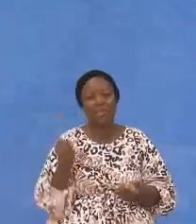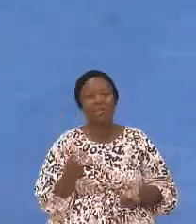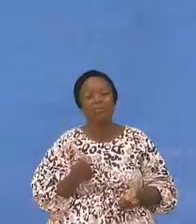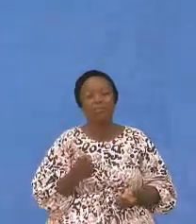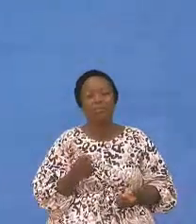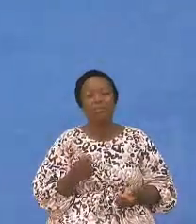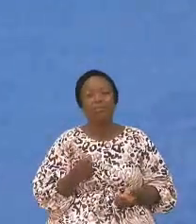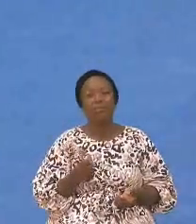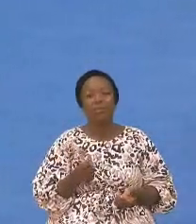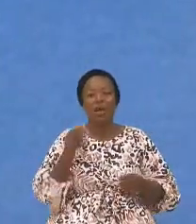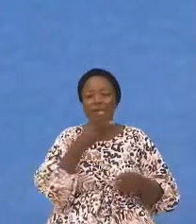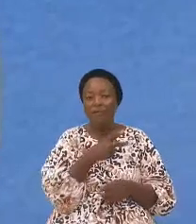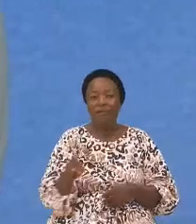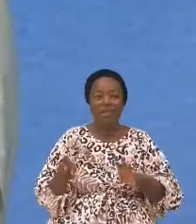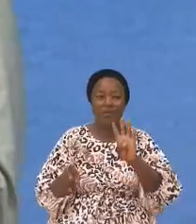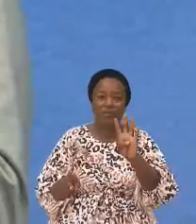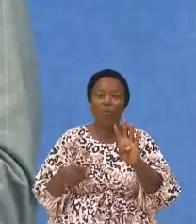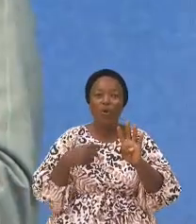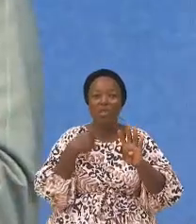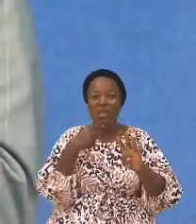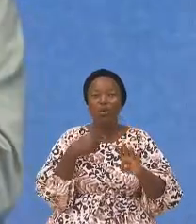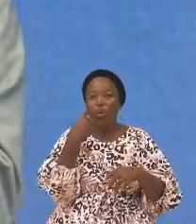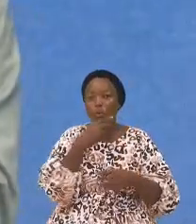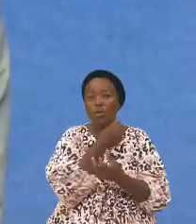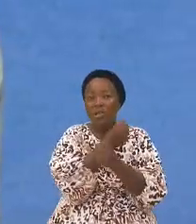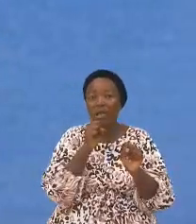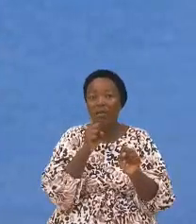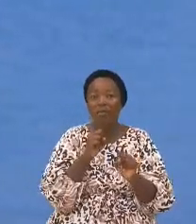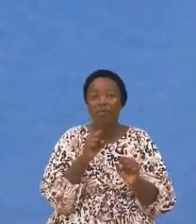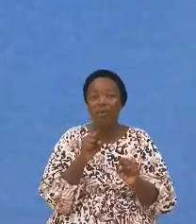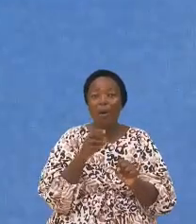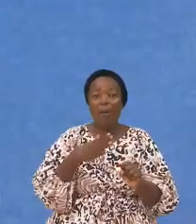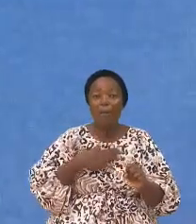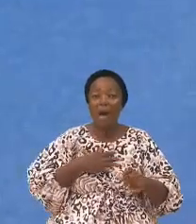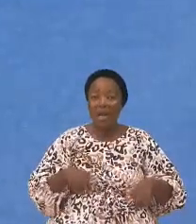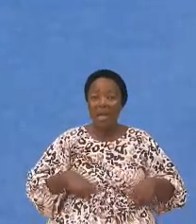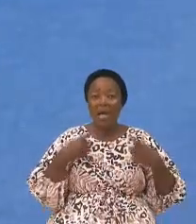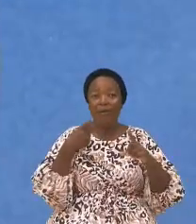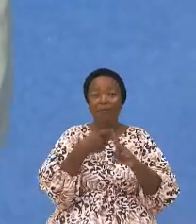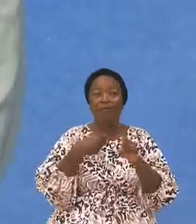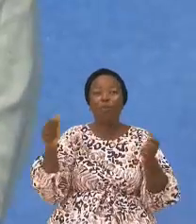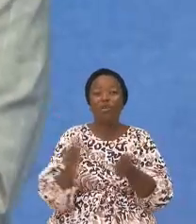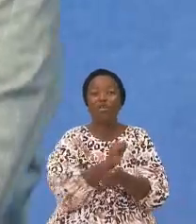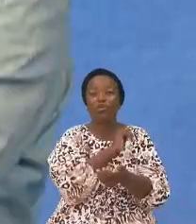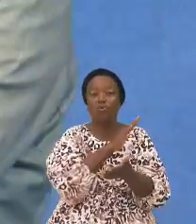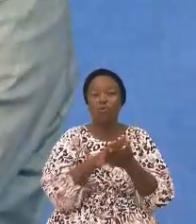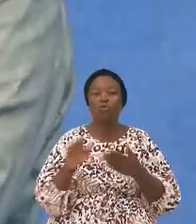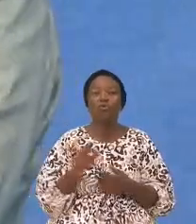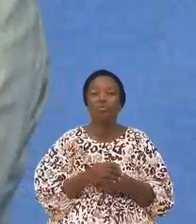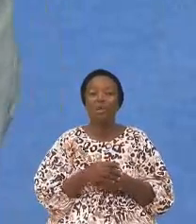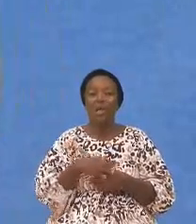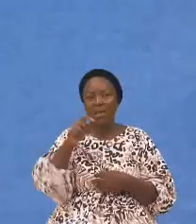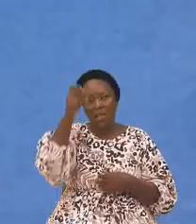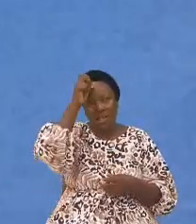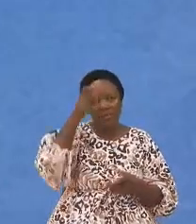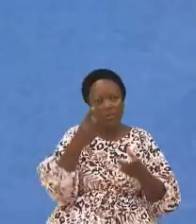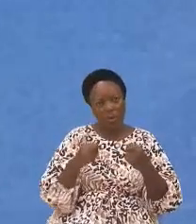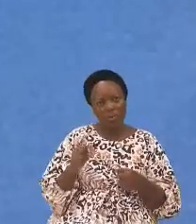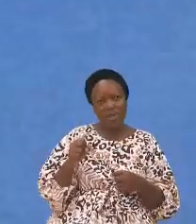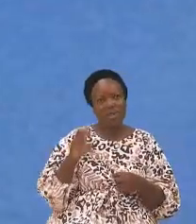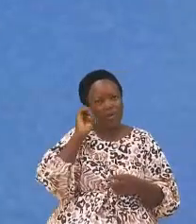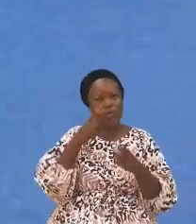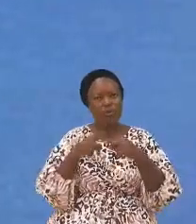healeth all thy diseases. Look at verse 4. It says, who redeemeth thy life